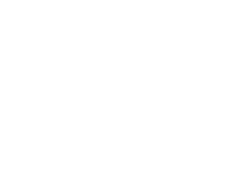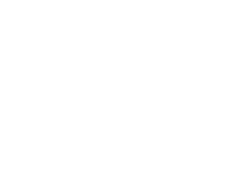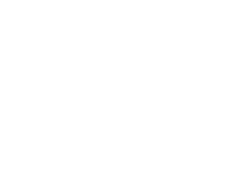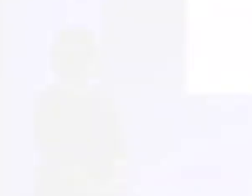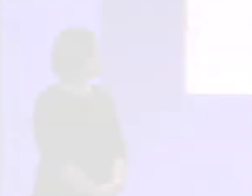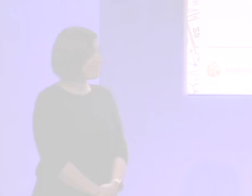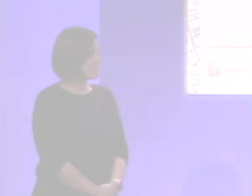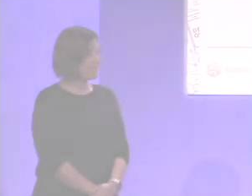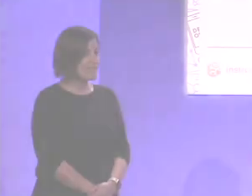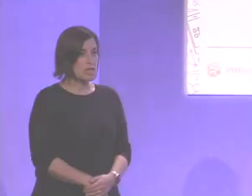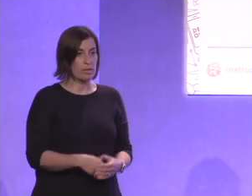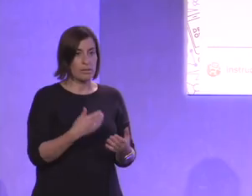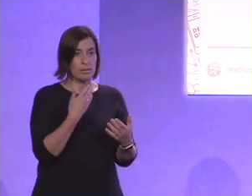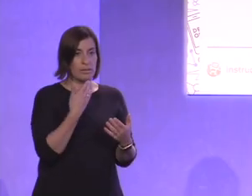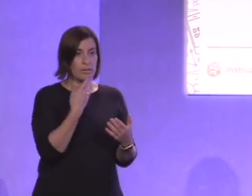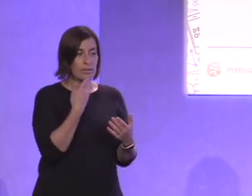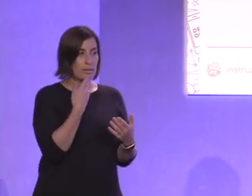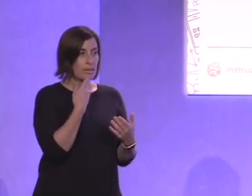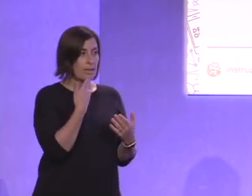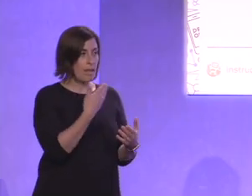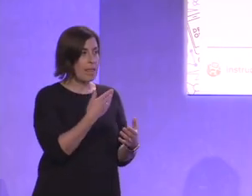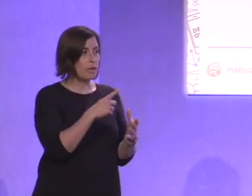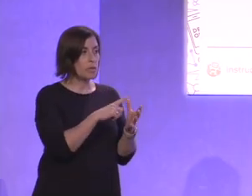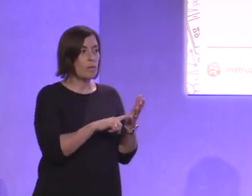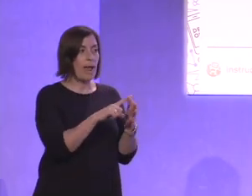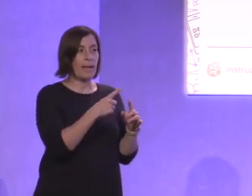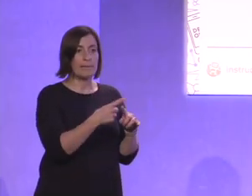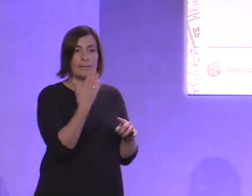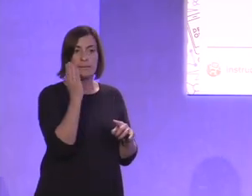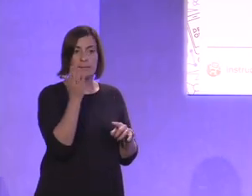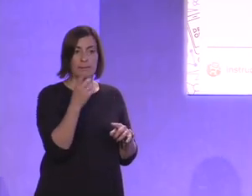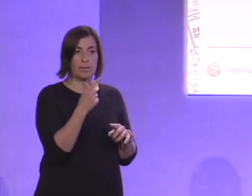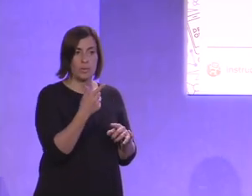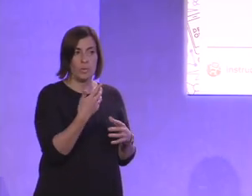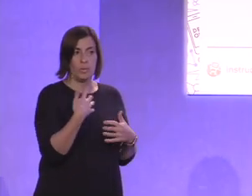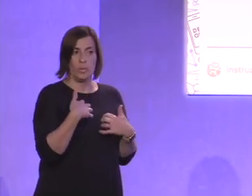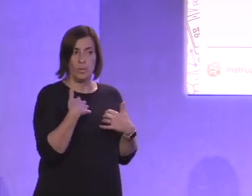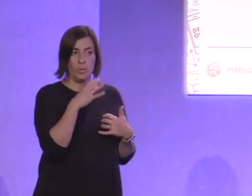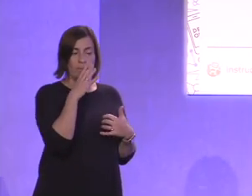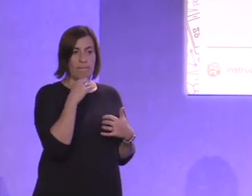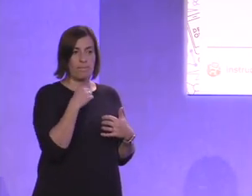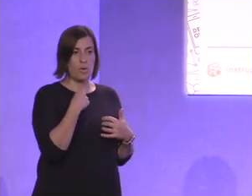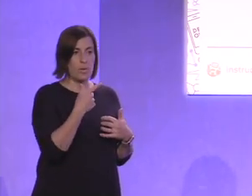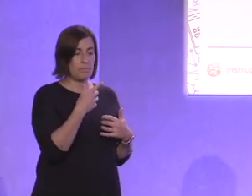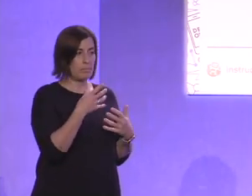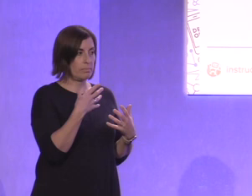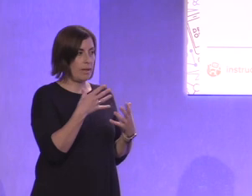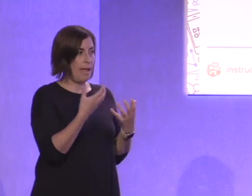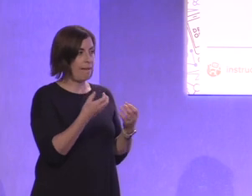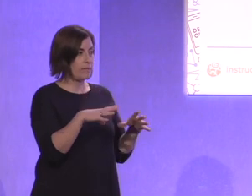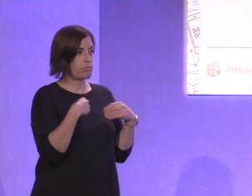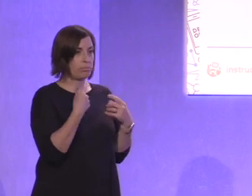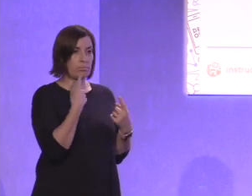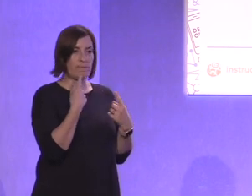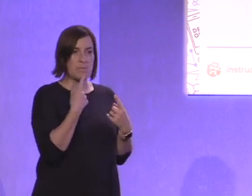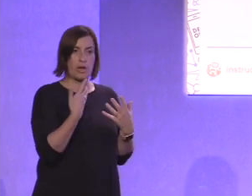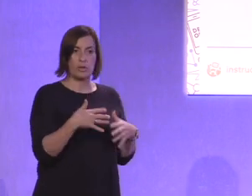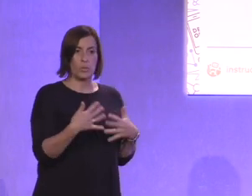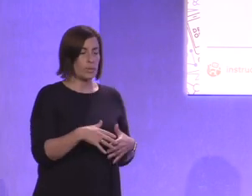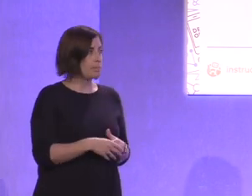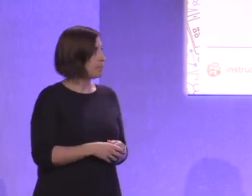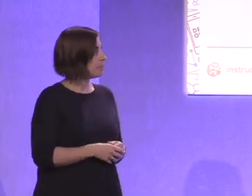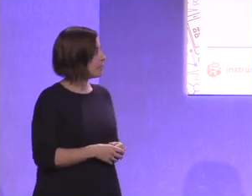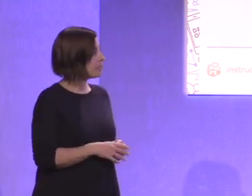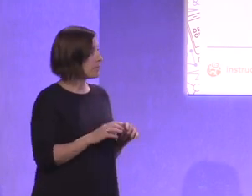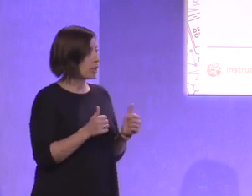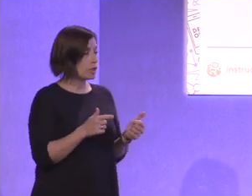Good morning. Thank you, Alex, for that. That was actually very informative. I took a lot away from that. It was very good. Thank you. Okie dokes.